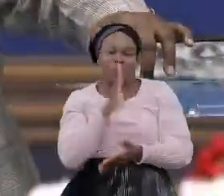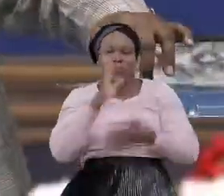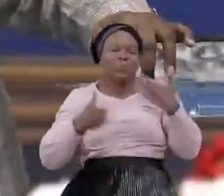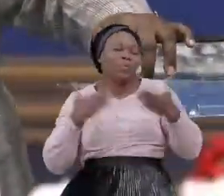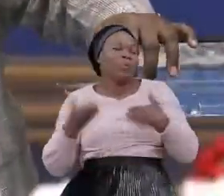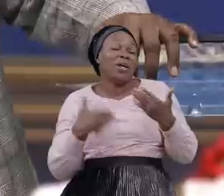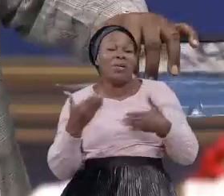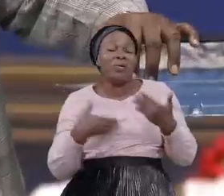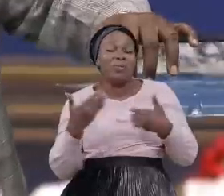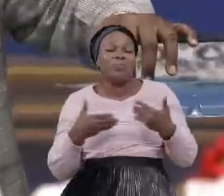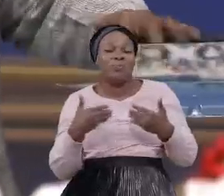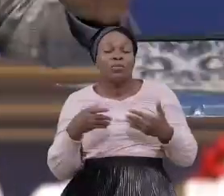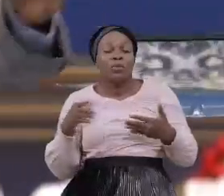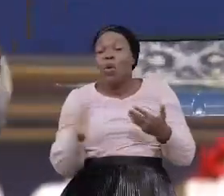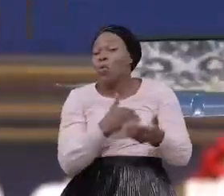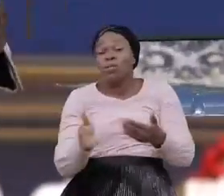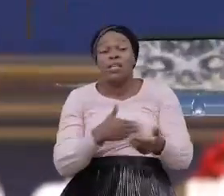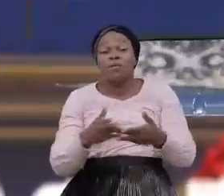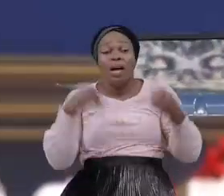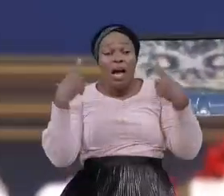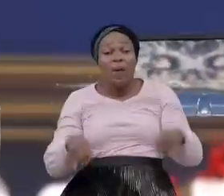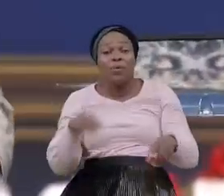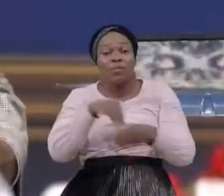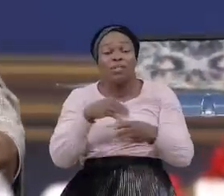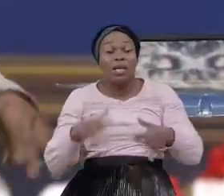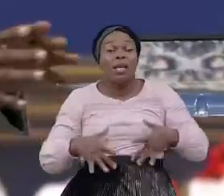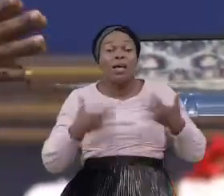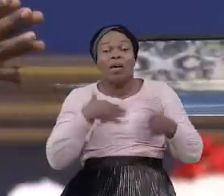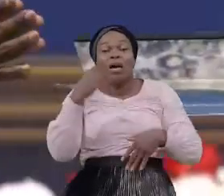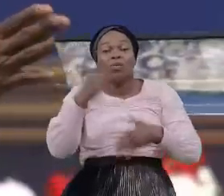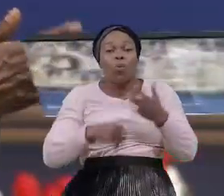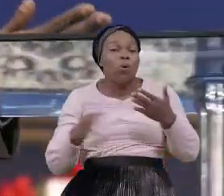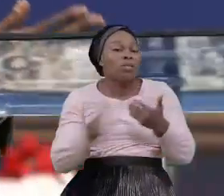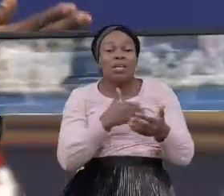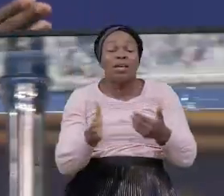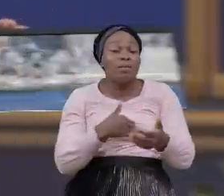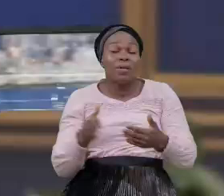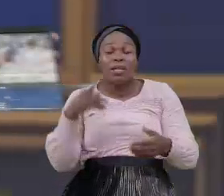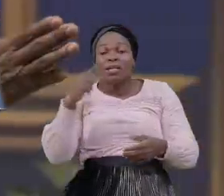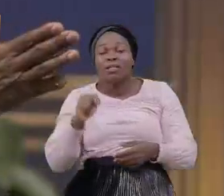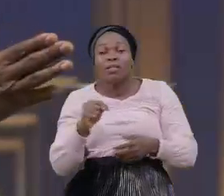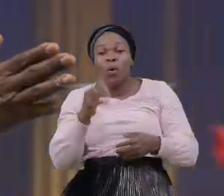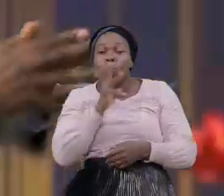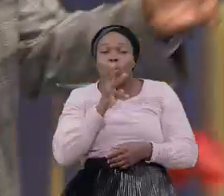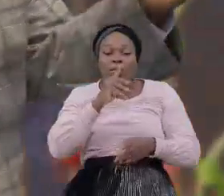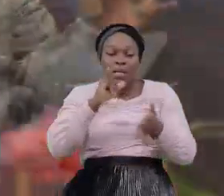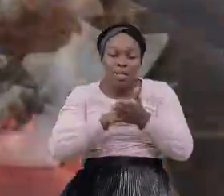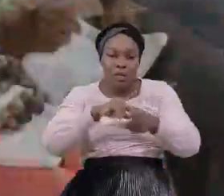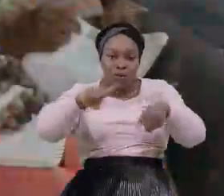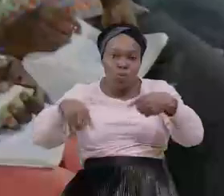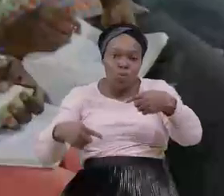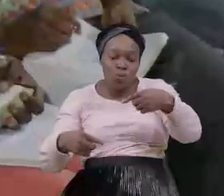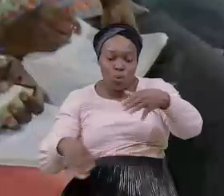and whatever water has gone under the bridge, life is not over. And